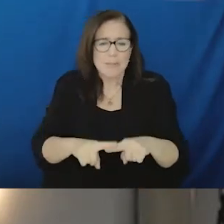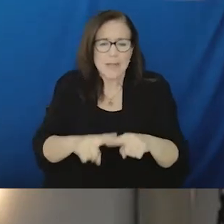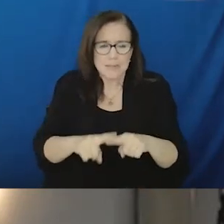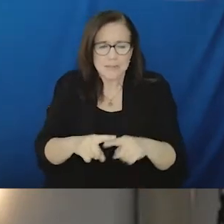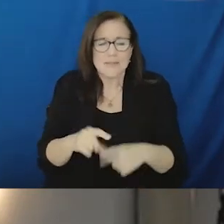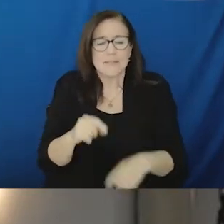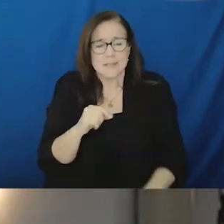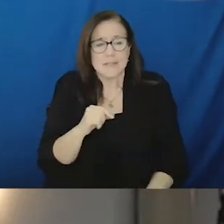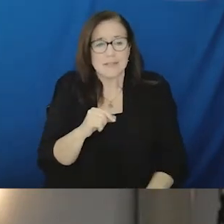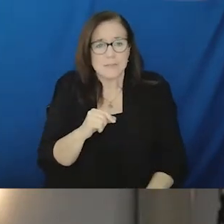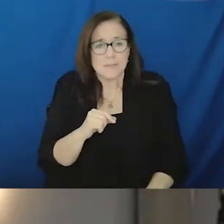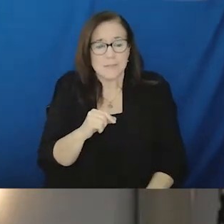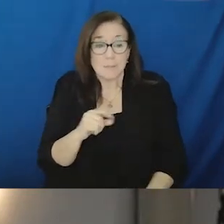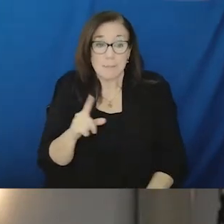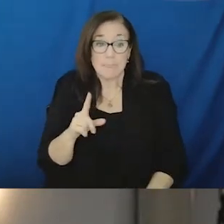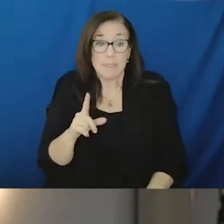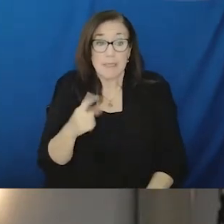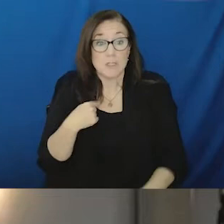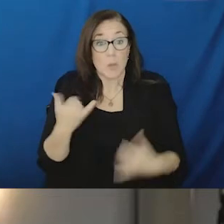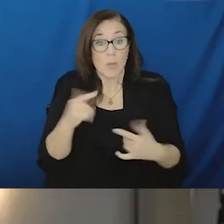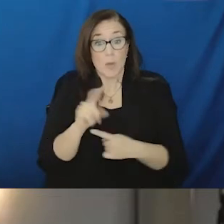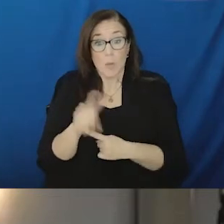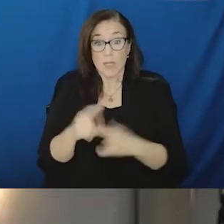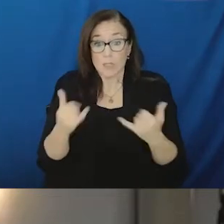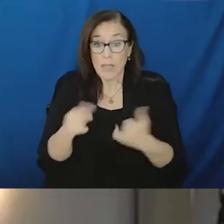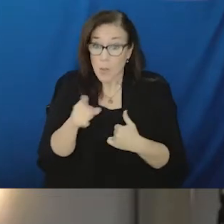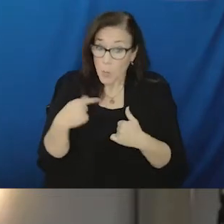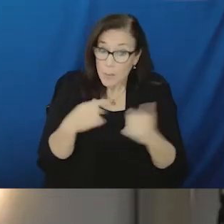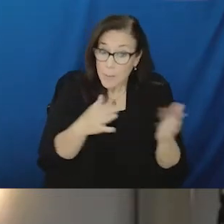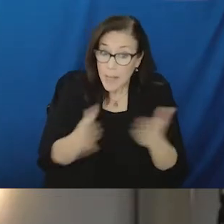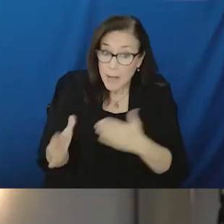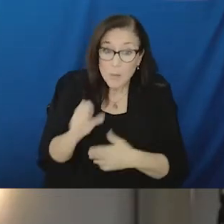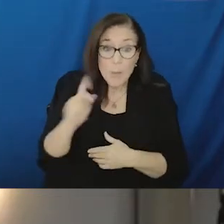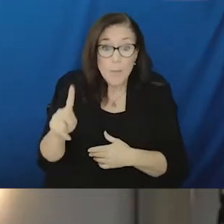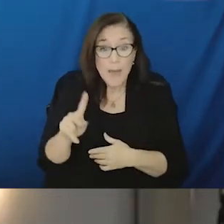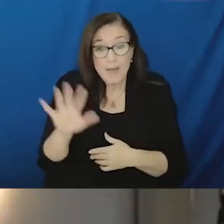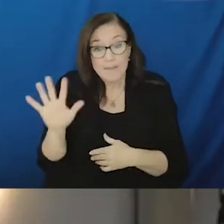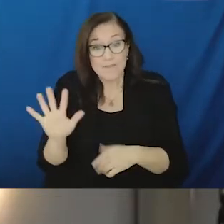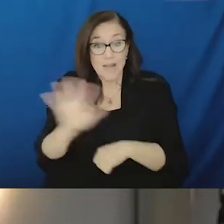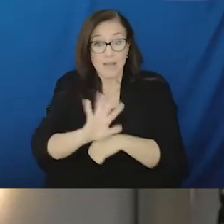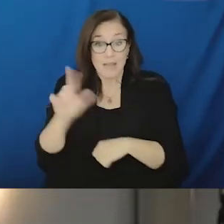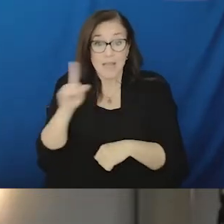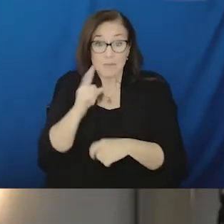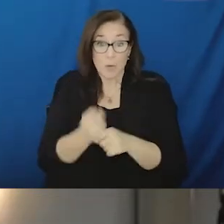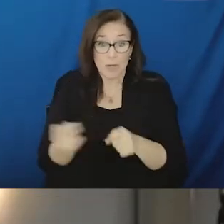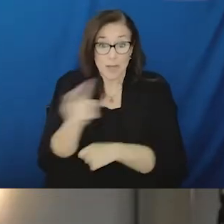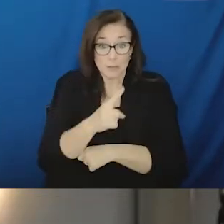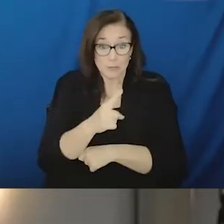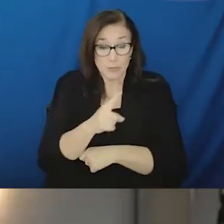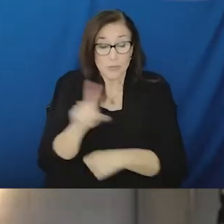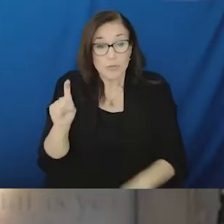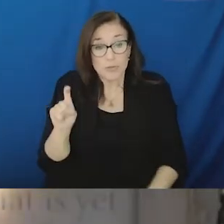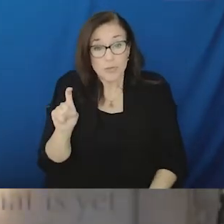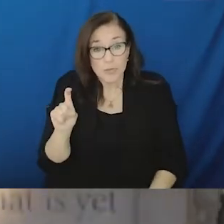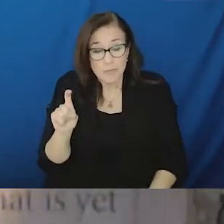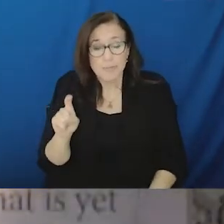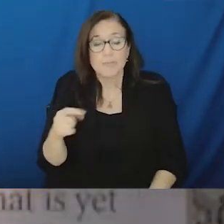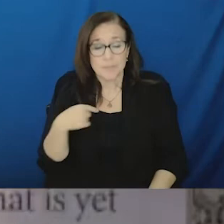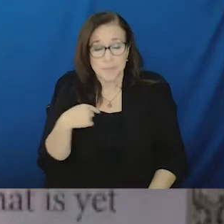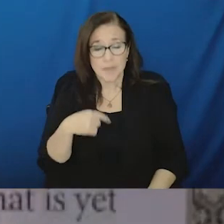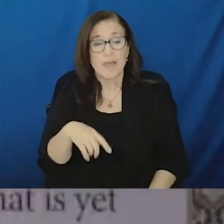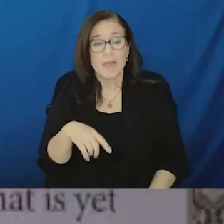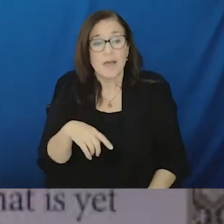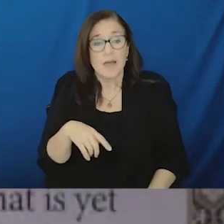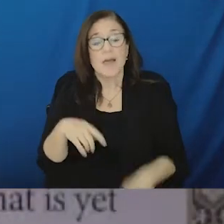question is today is, are we planning for a 5-day week for 21-22? So we are planning, as was asked by the board at